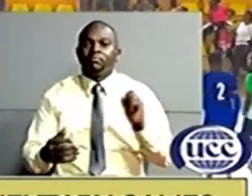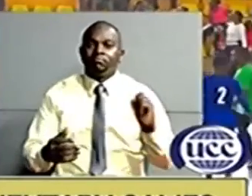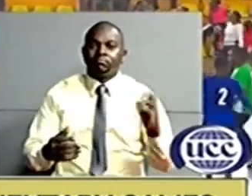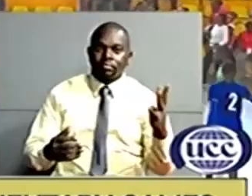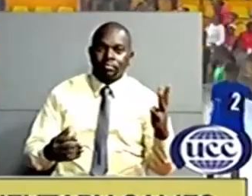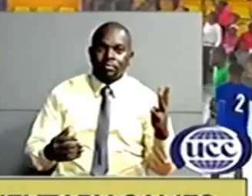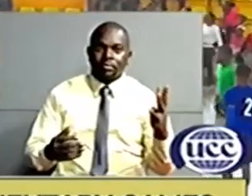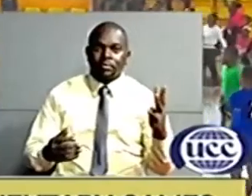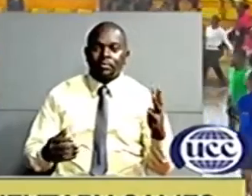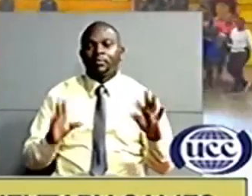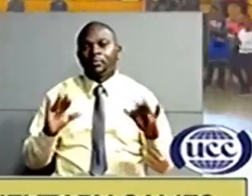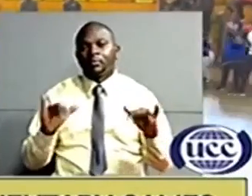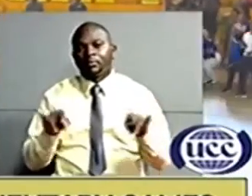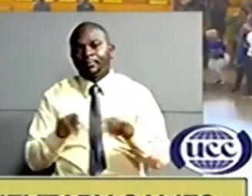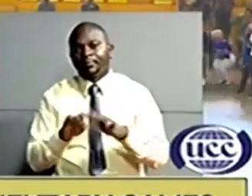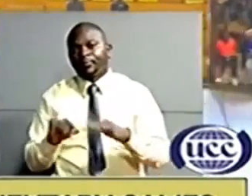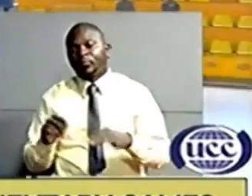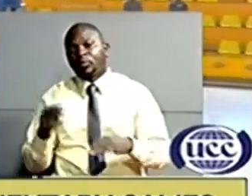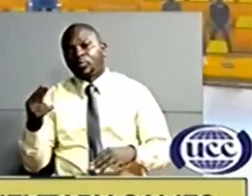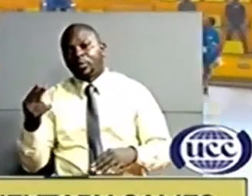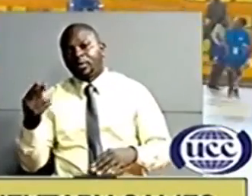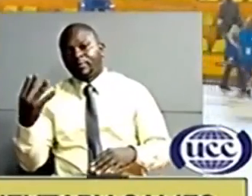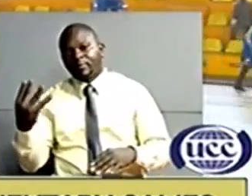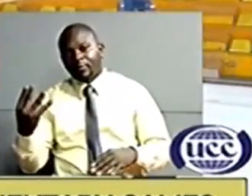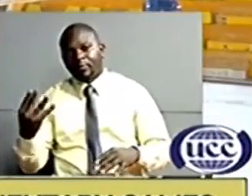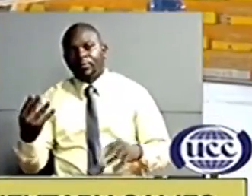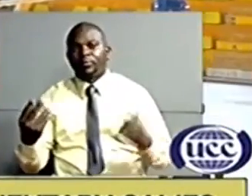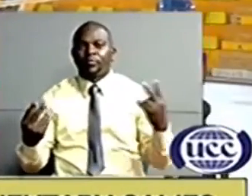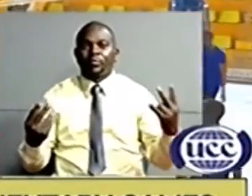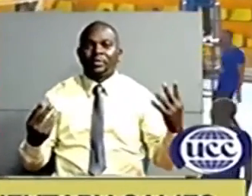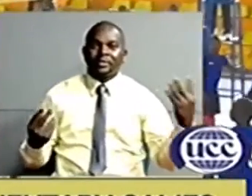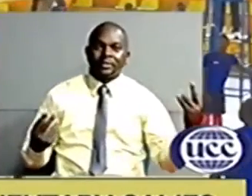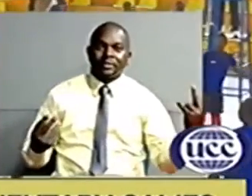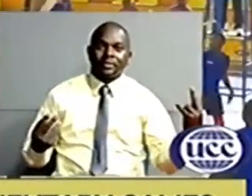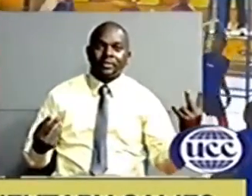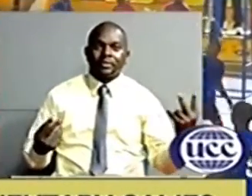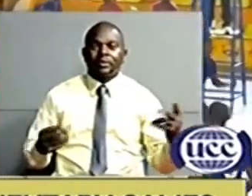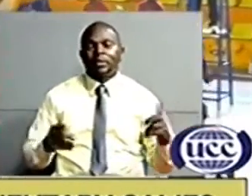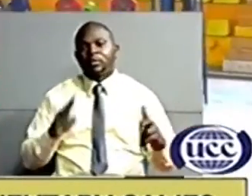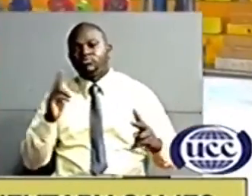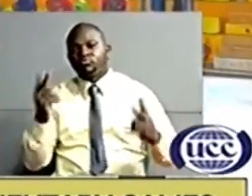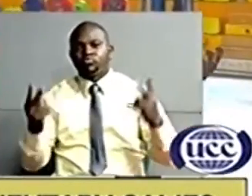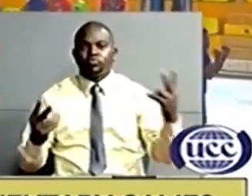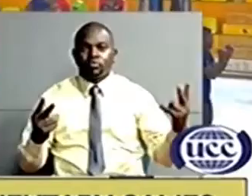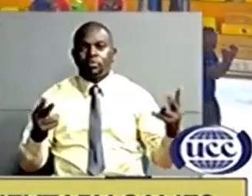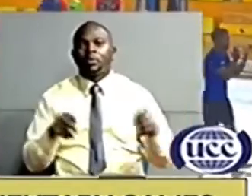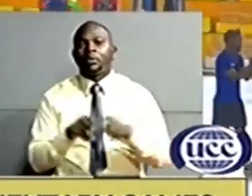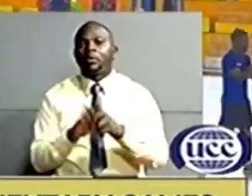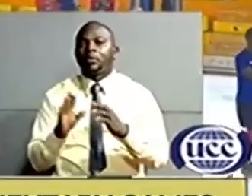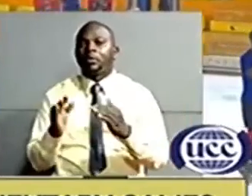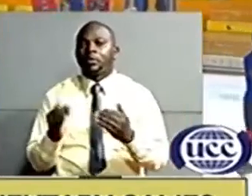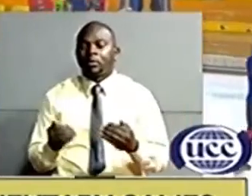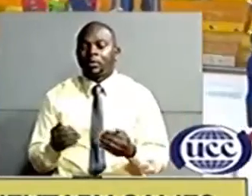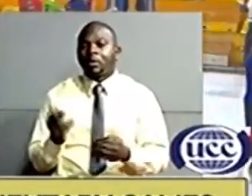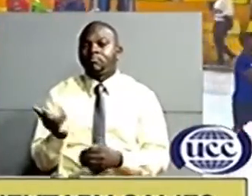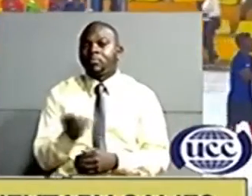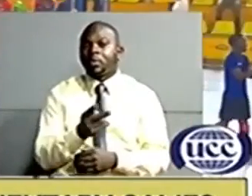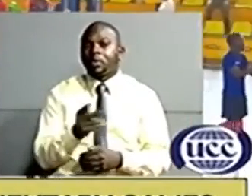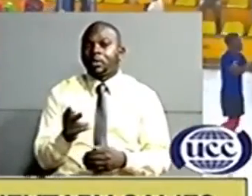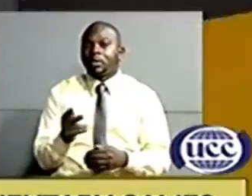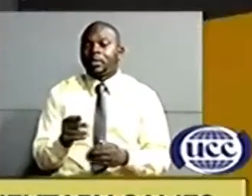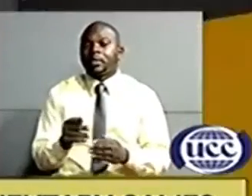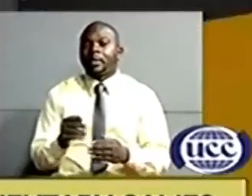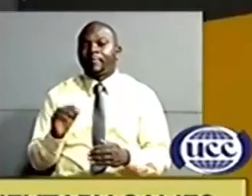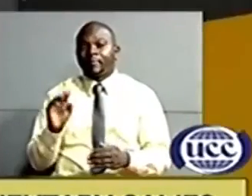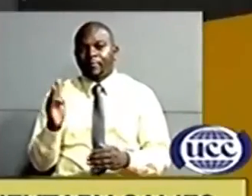it 24-26, with the two sharing spoils 2-2 each. However, the two sides had to go into the fifth